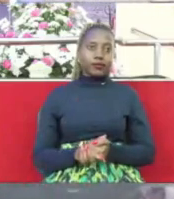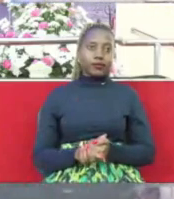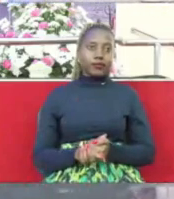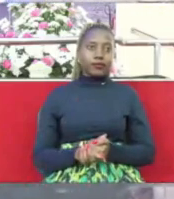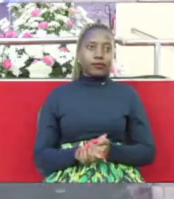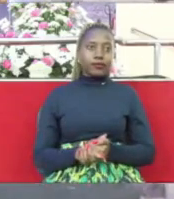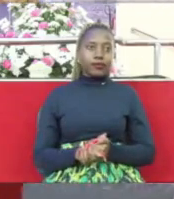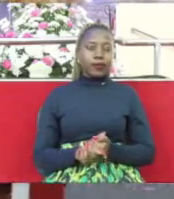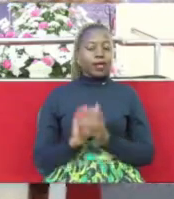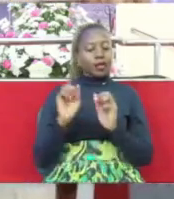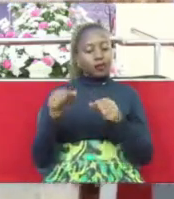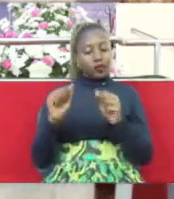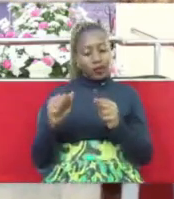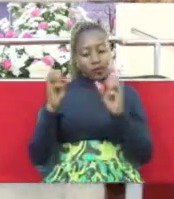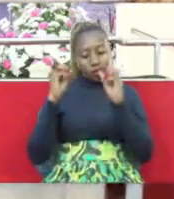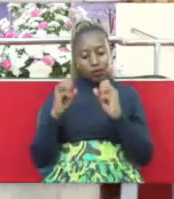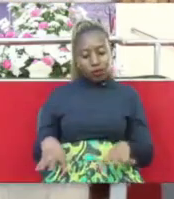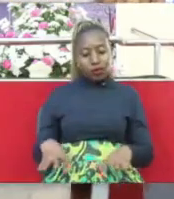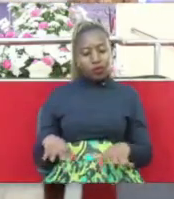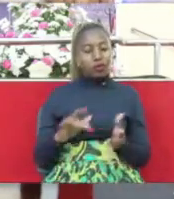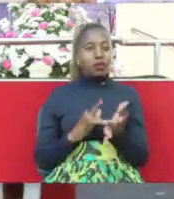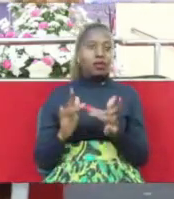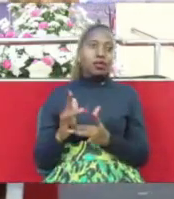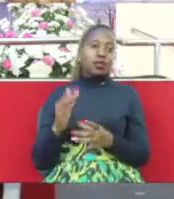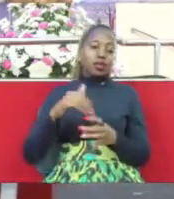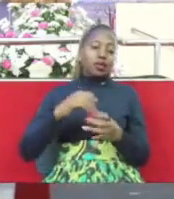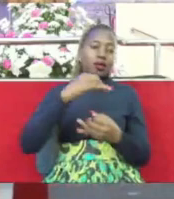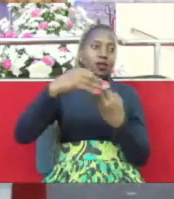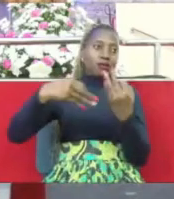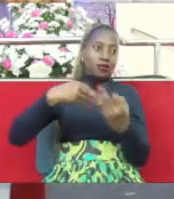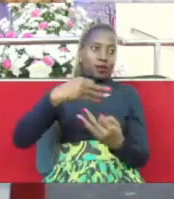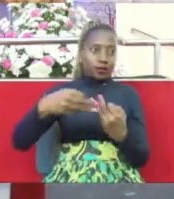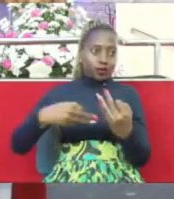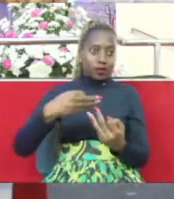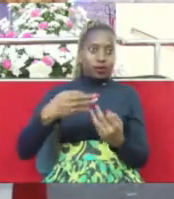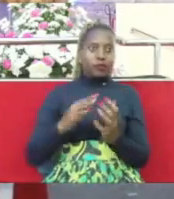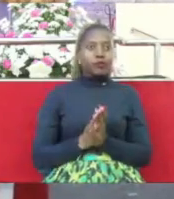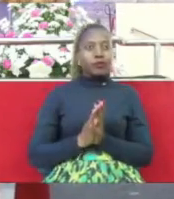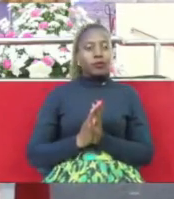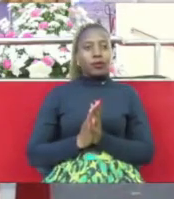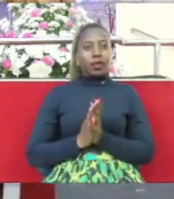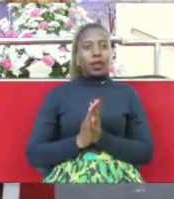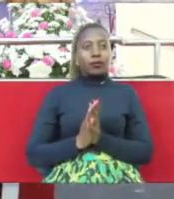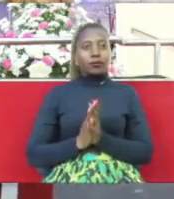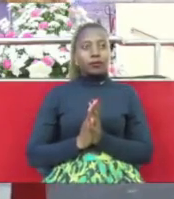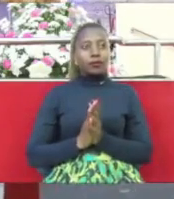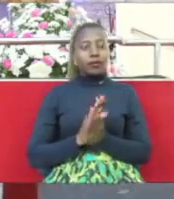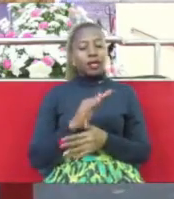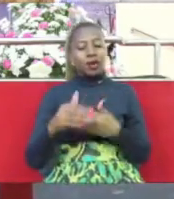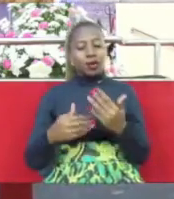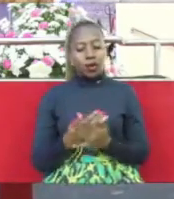It is possible to lose him in fellowship. Inawezekana ukampoteza katika ule ule ushirika. Such that all that is left within us